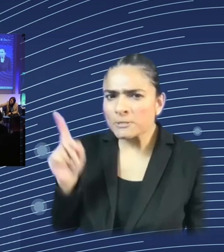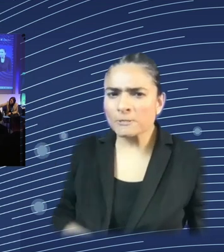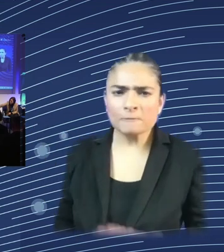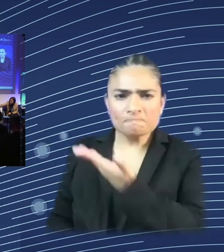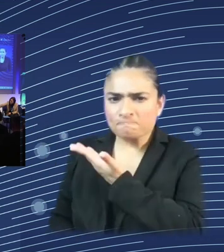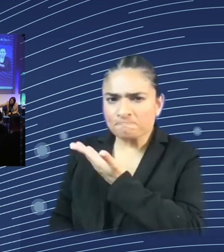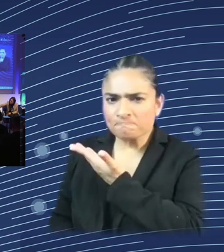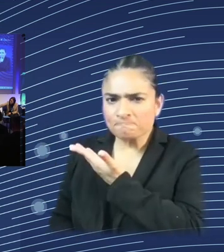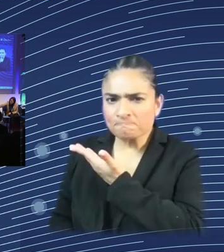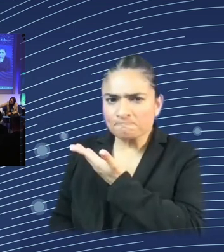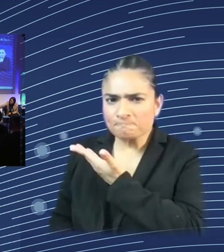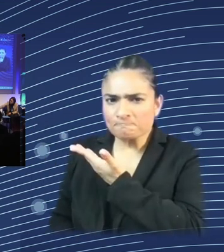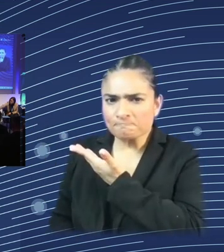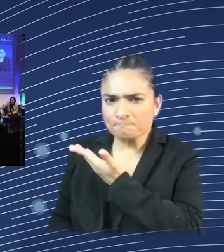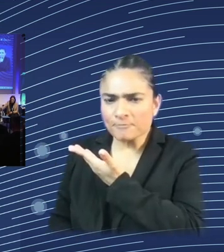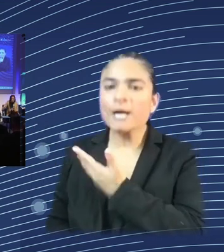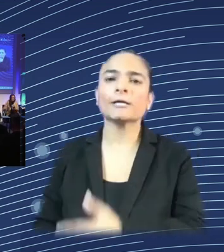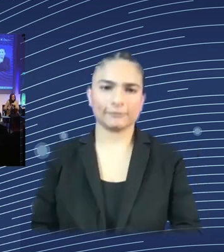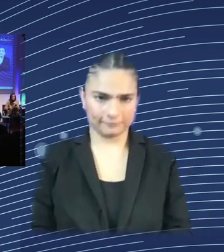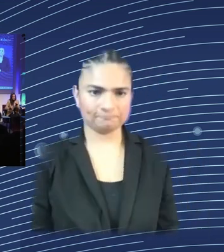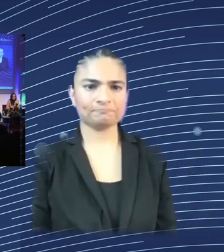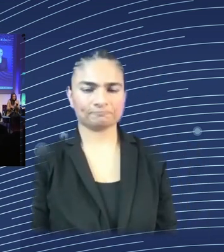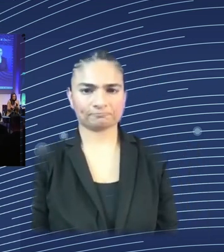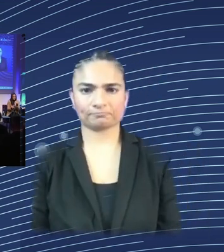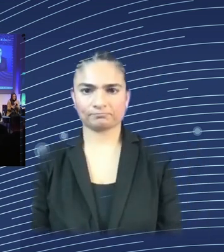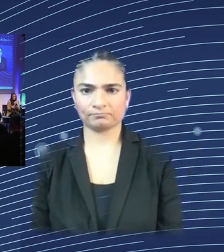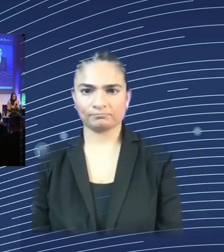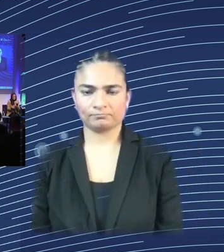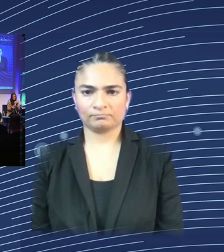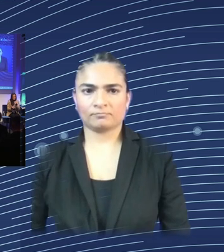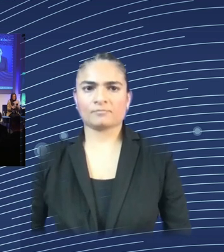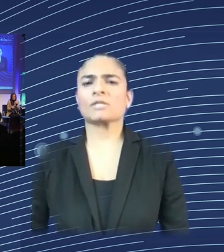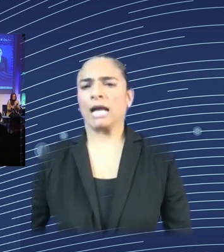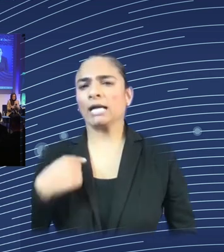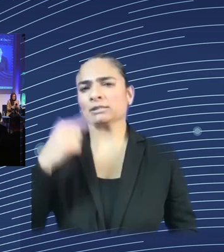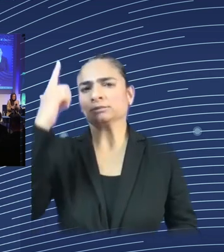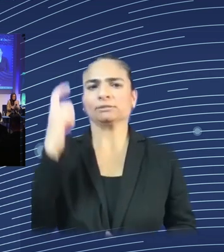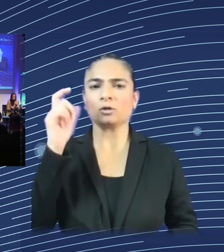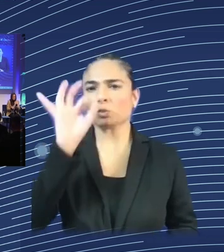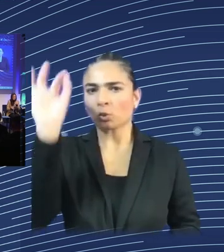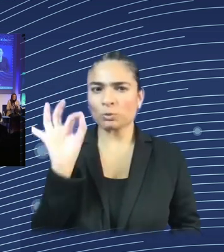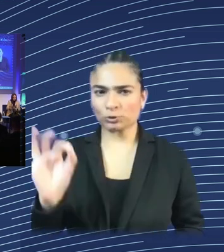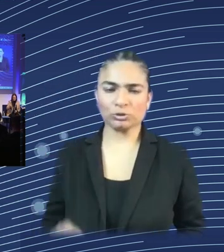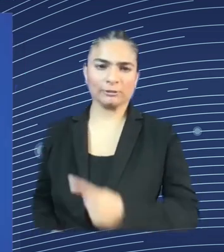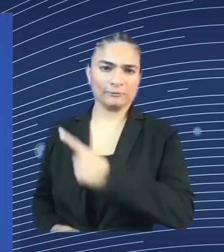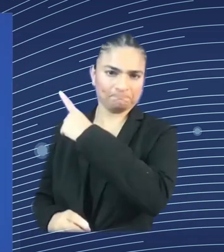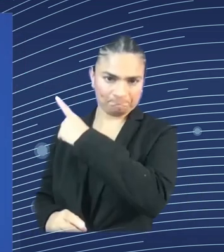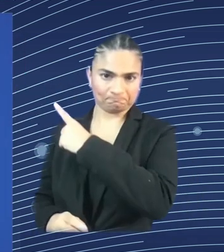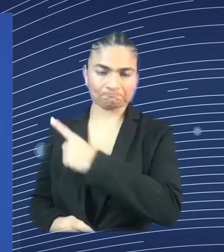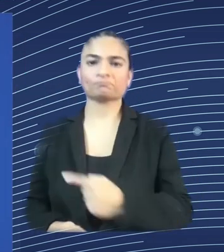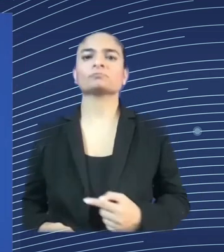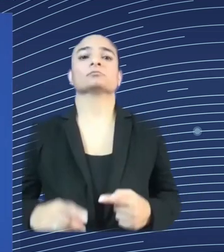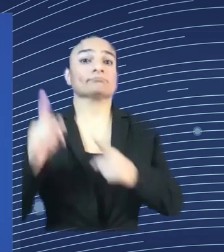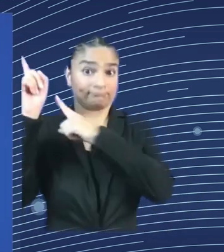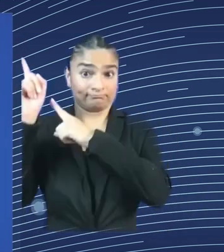I'll start with a question from Slido, and then I'll turn to the room. Zoekt en gij zult vinden. Seek and you